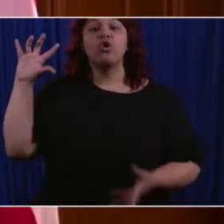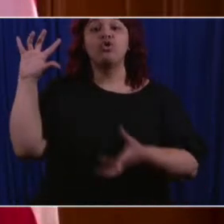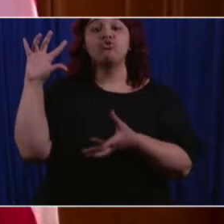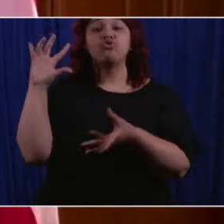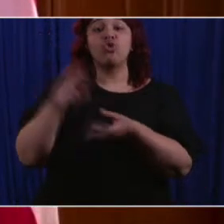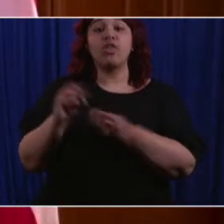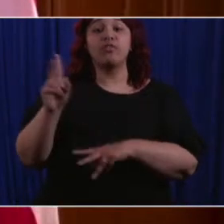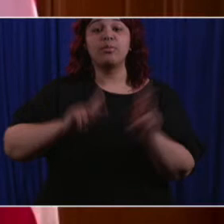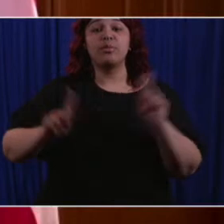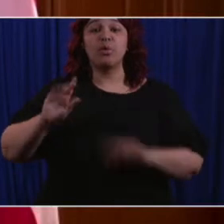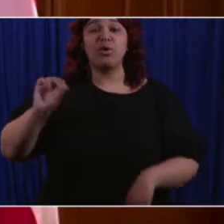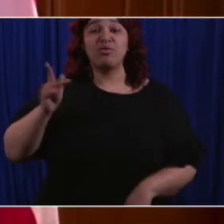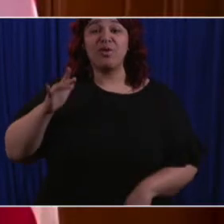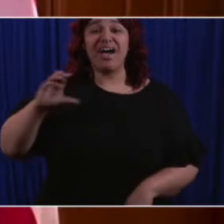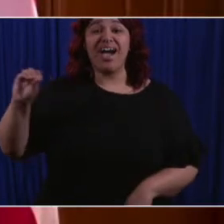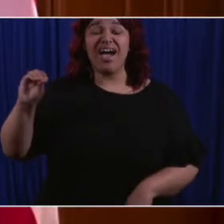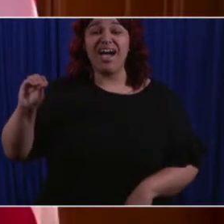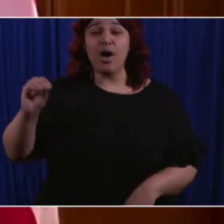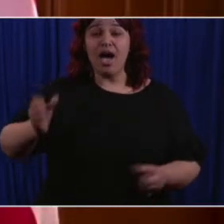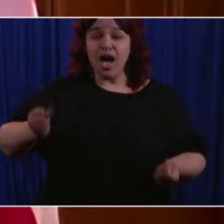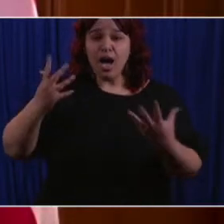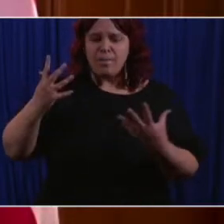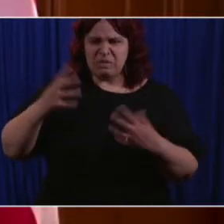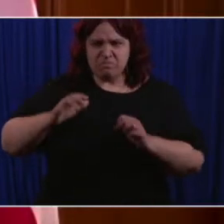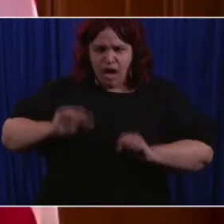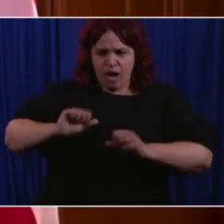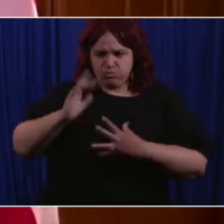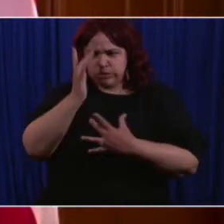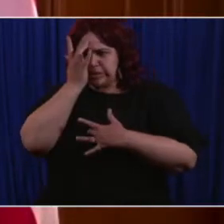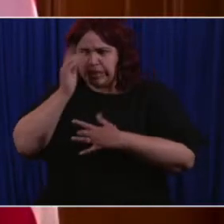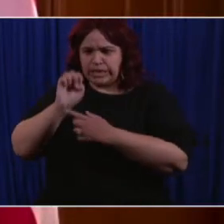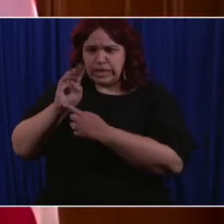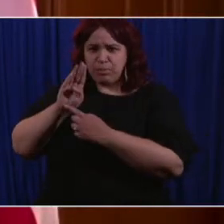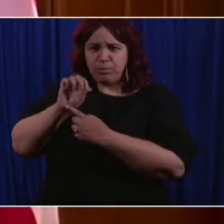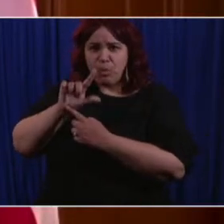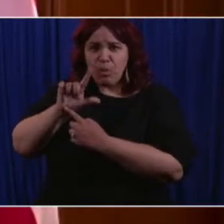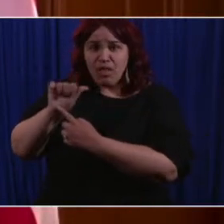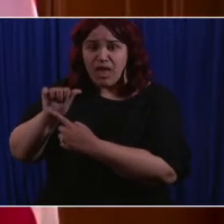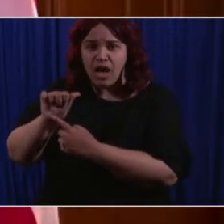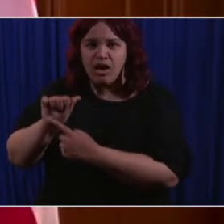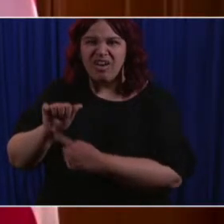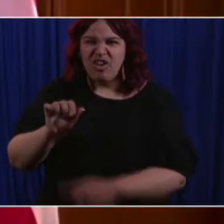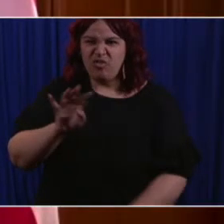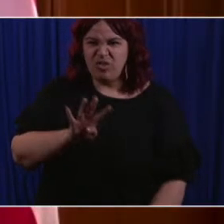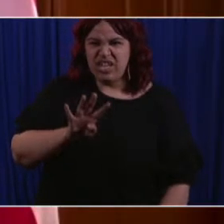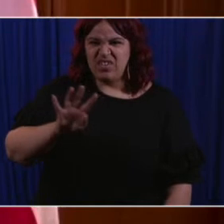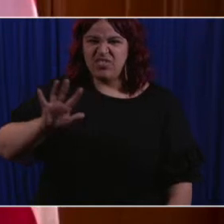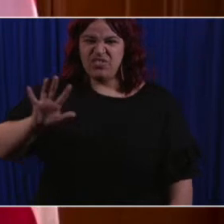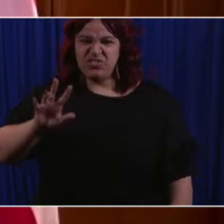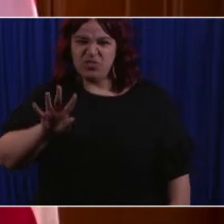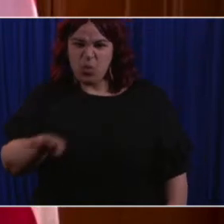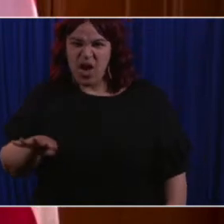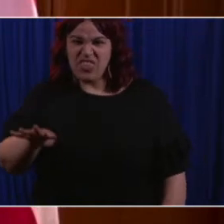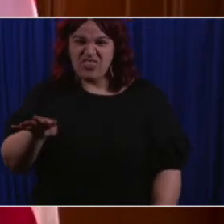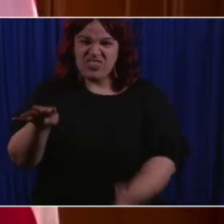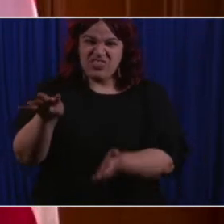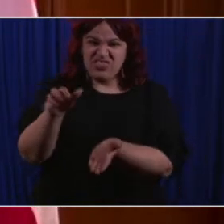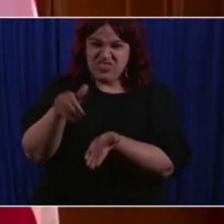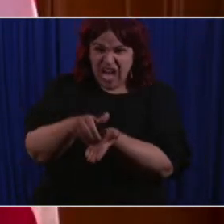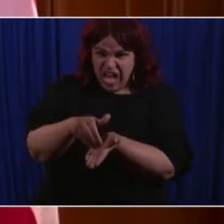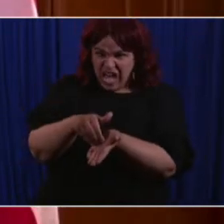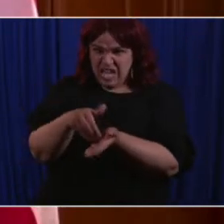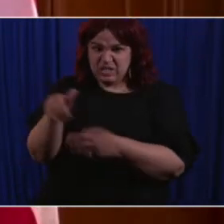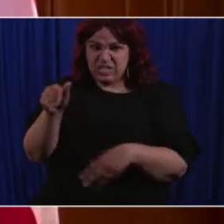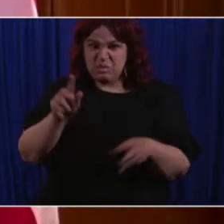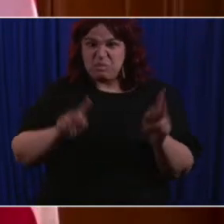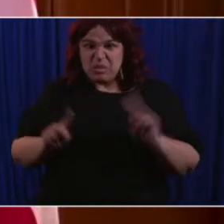and you've used Ebola as a worst case scenario for the harm that SB 22 could evoke. Now that your veto has been overturned,